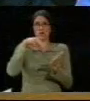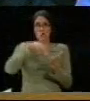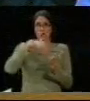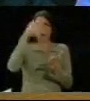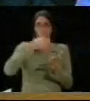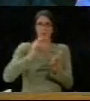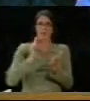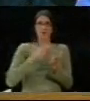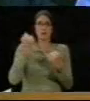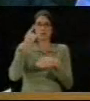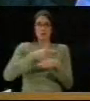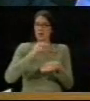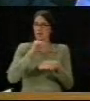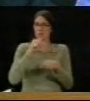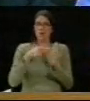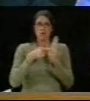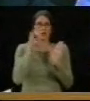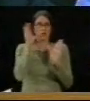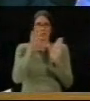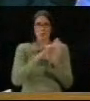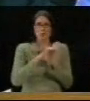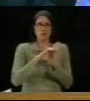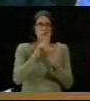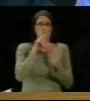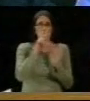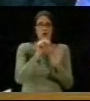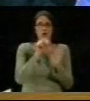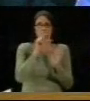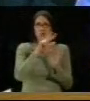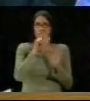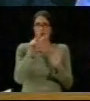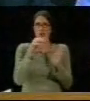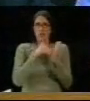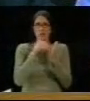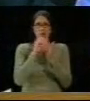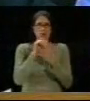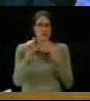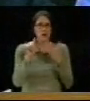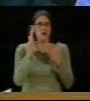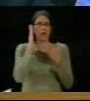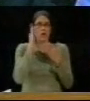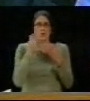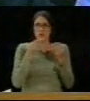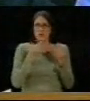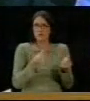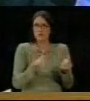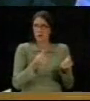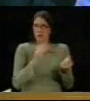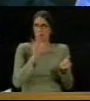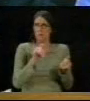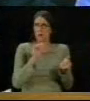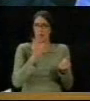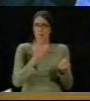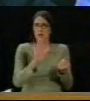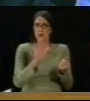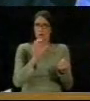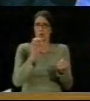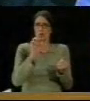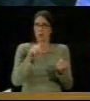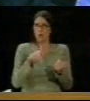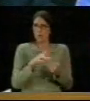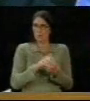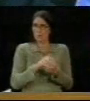not given us a picture of how $30 to $33 million is going to be spent by your